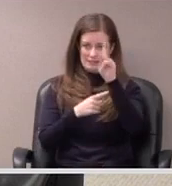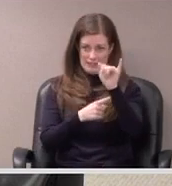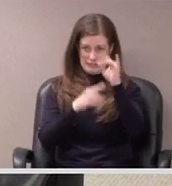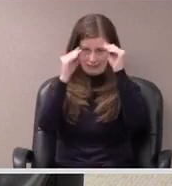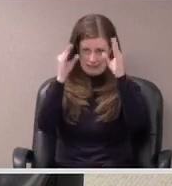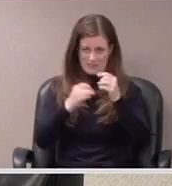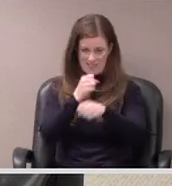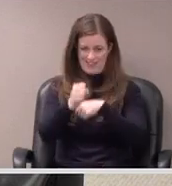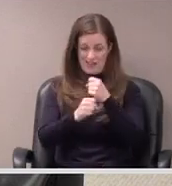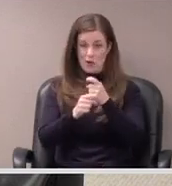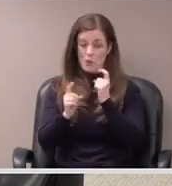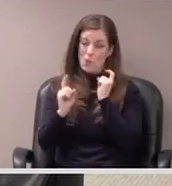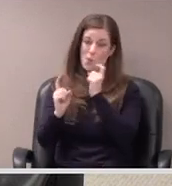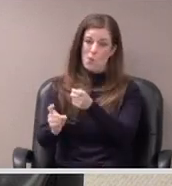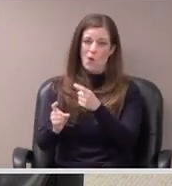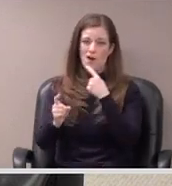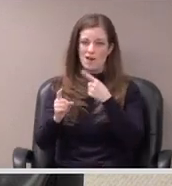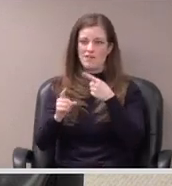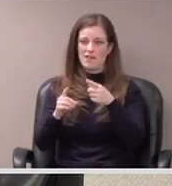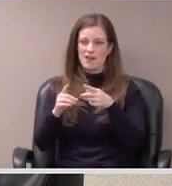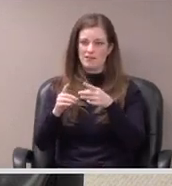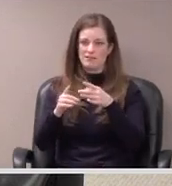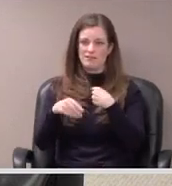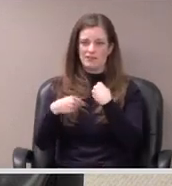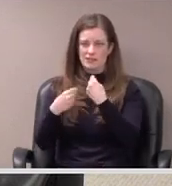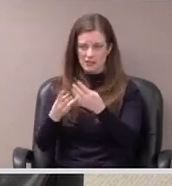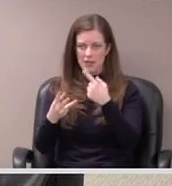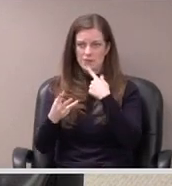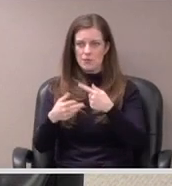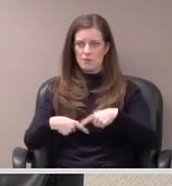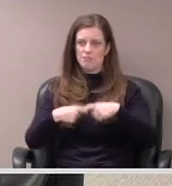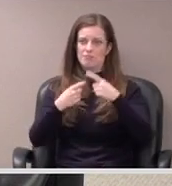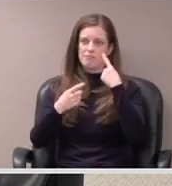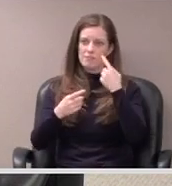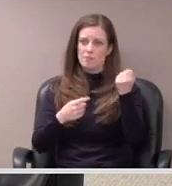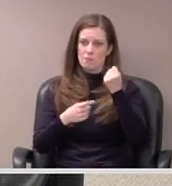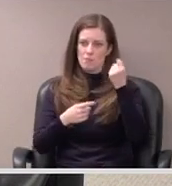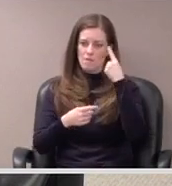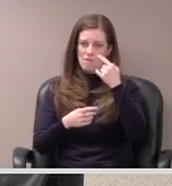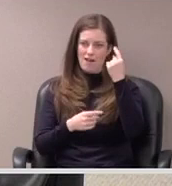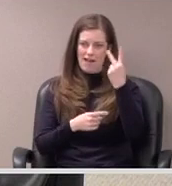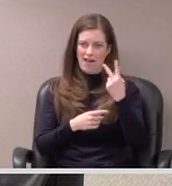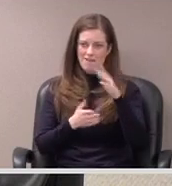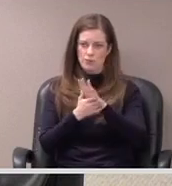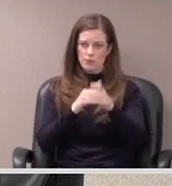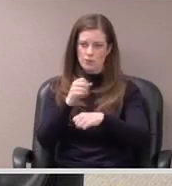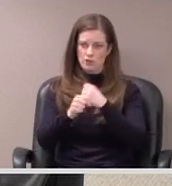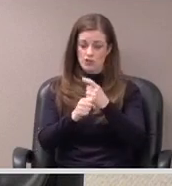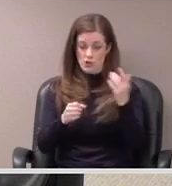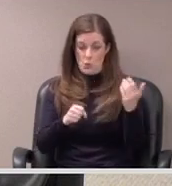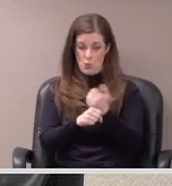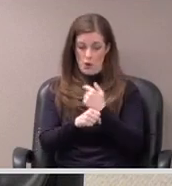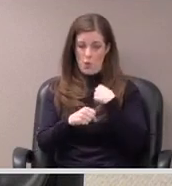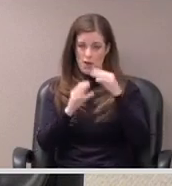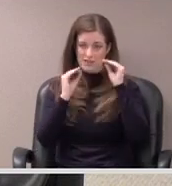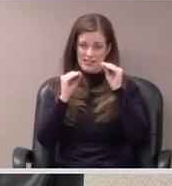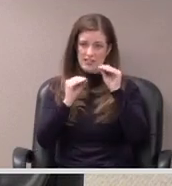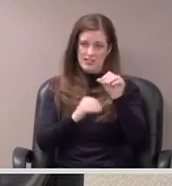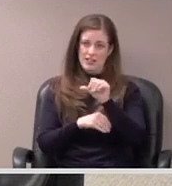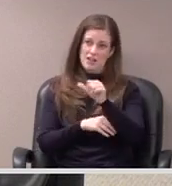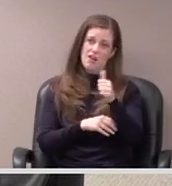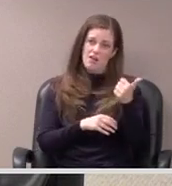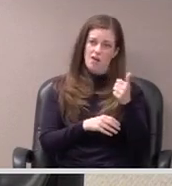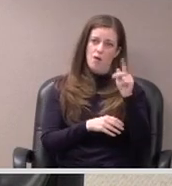an award that comes with a sabbatical for half of the school year. She had won the award while she was still teaching in Oldham County, but had